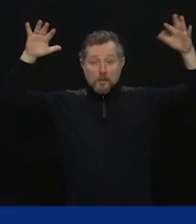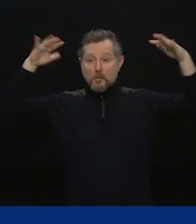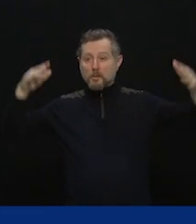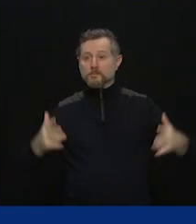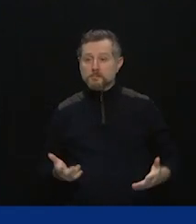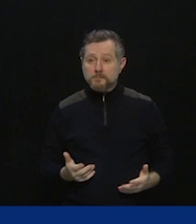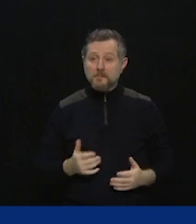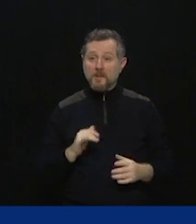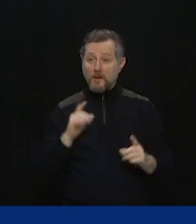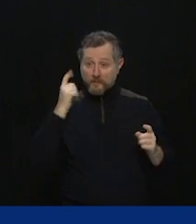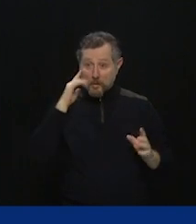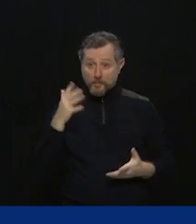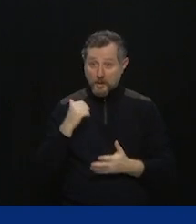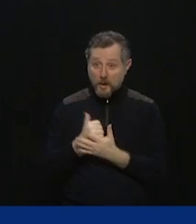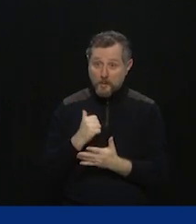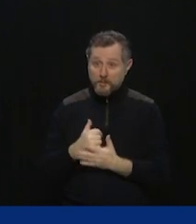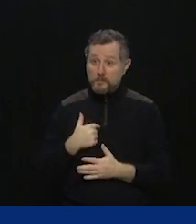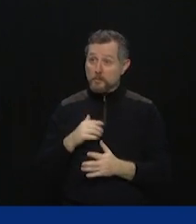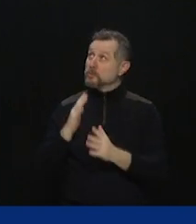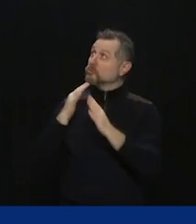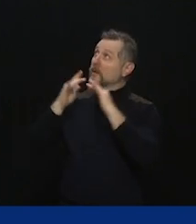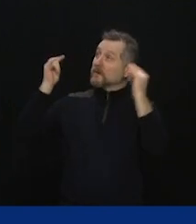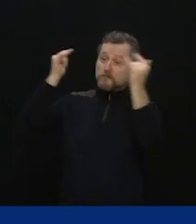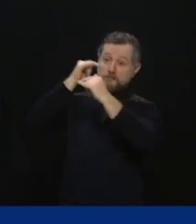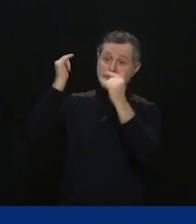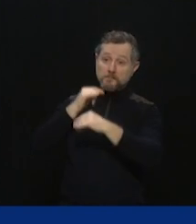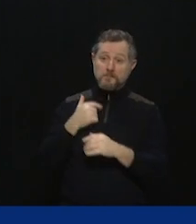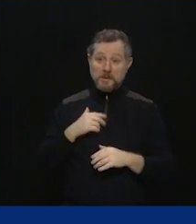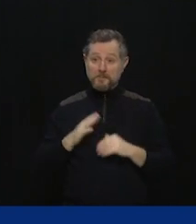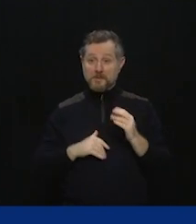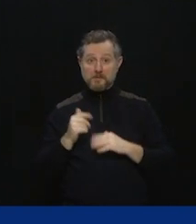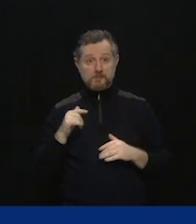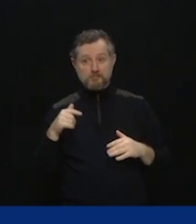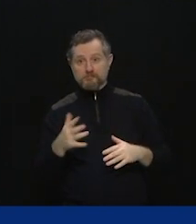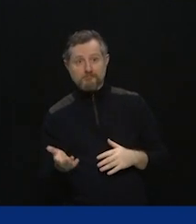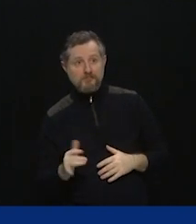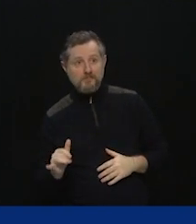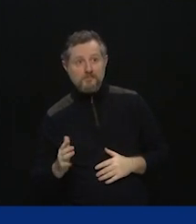Governor, you're going to help us with this traffic situation when we build this airport too?